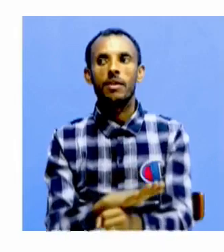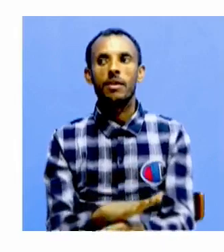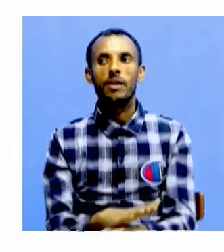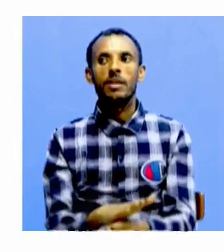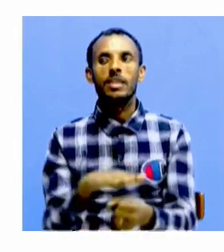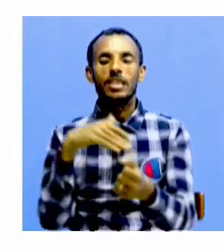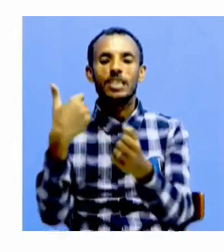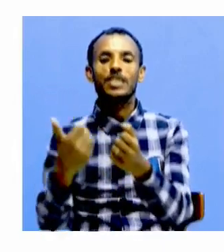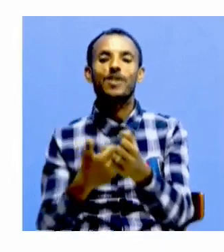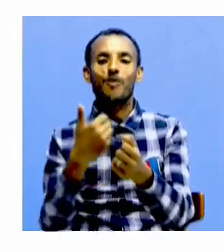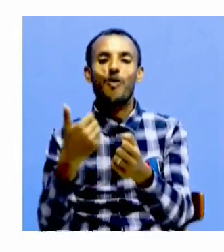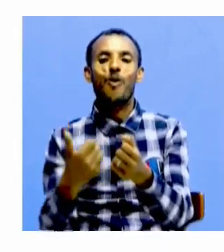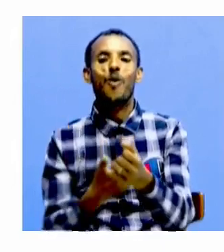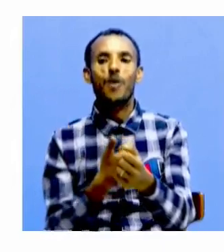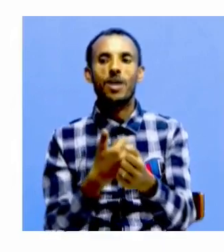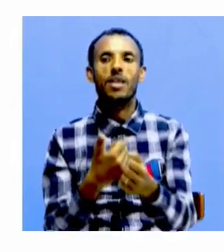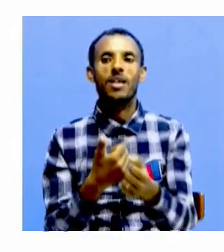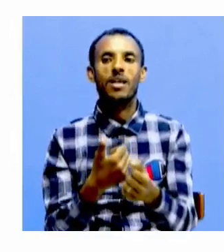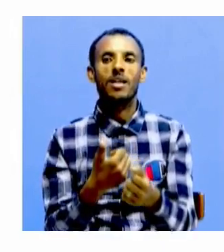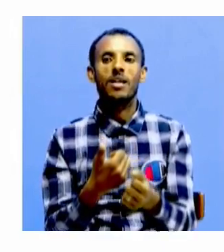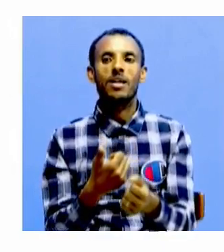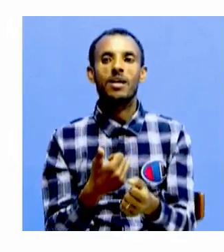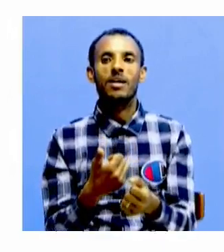the following